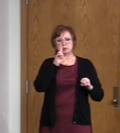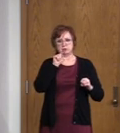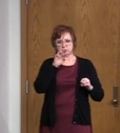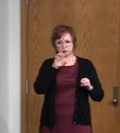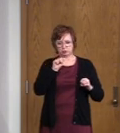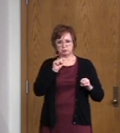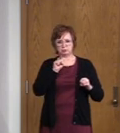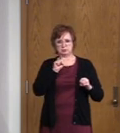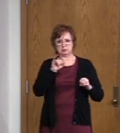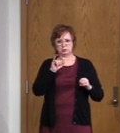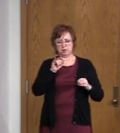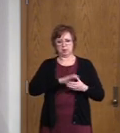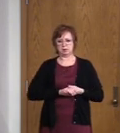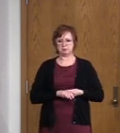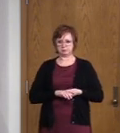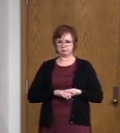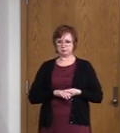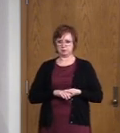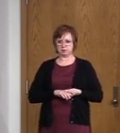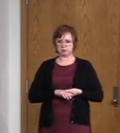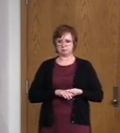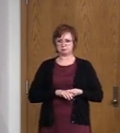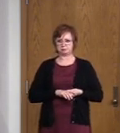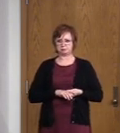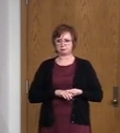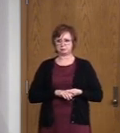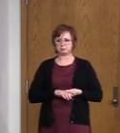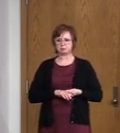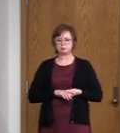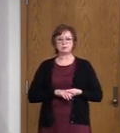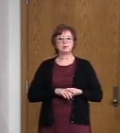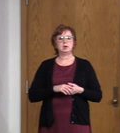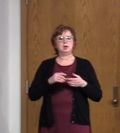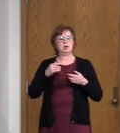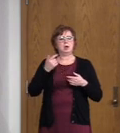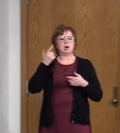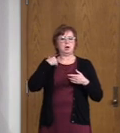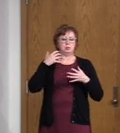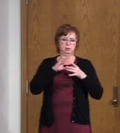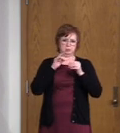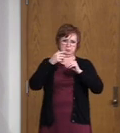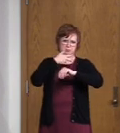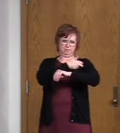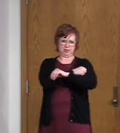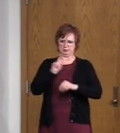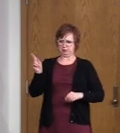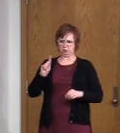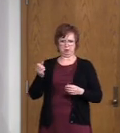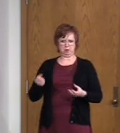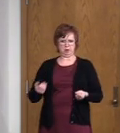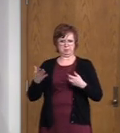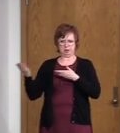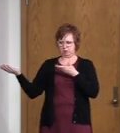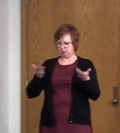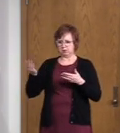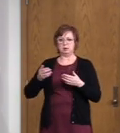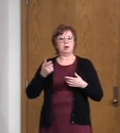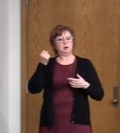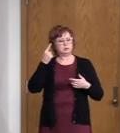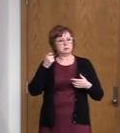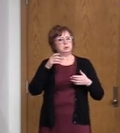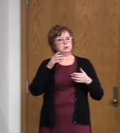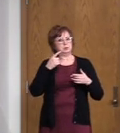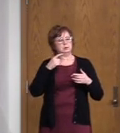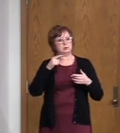Just a couple of comments about vaccine supply. The Government of Canada, as you know, is committed that every Canadian who wants to be vaccinated will be vaccinated